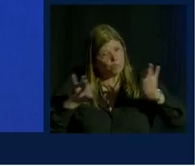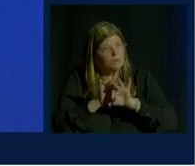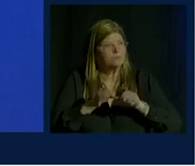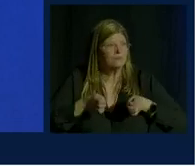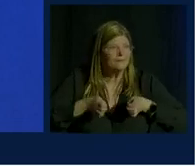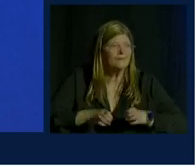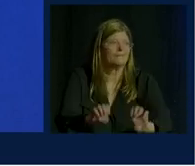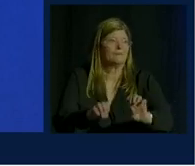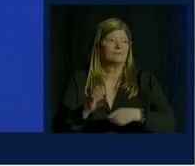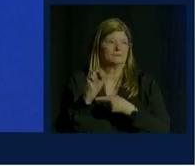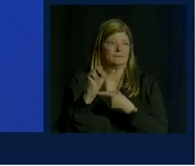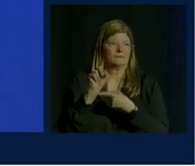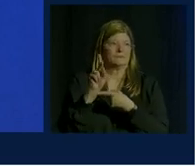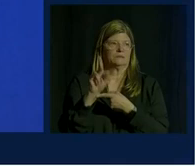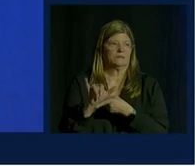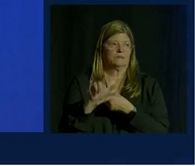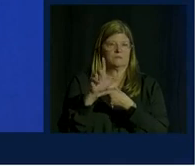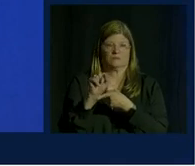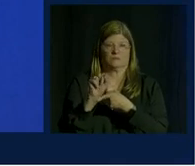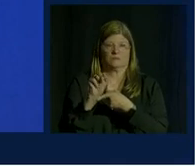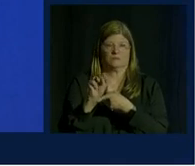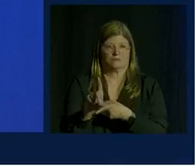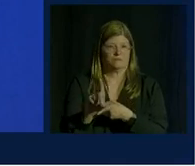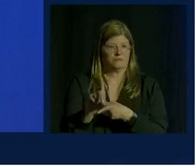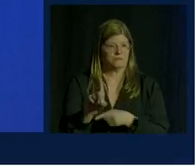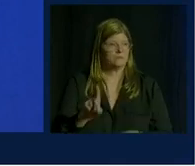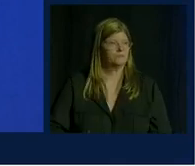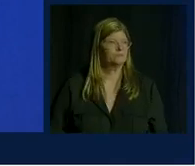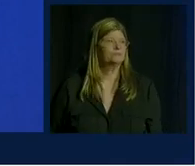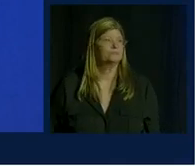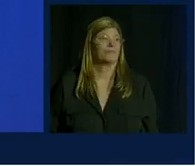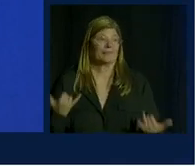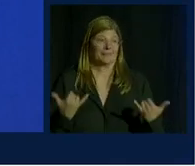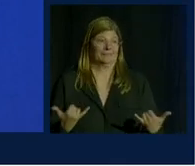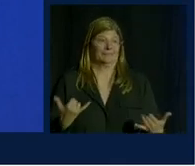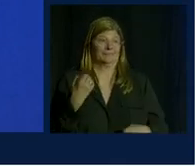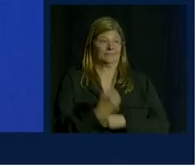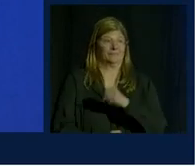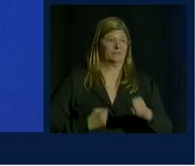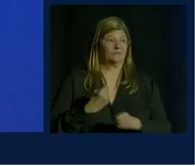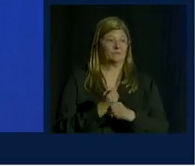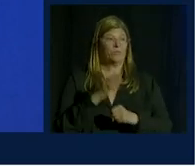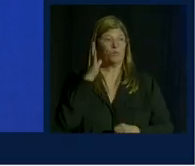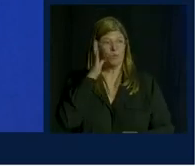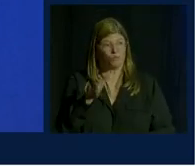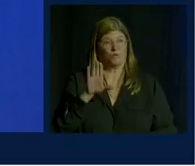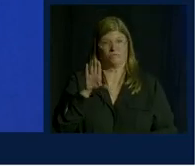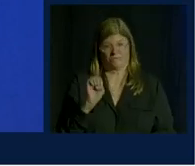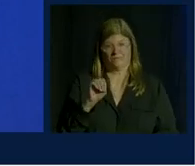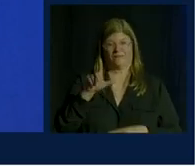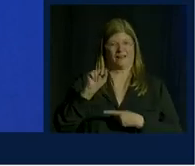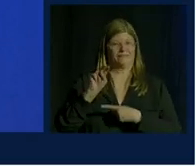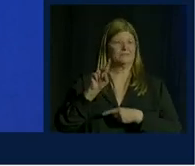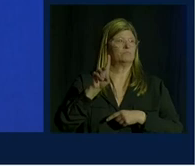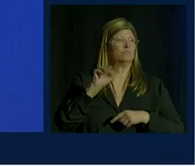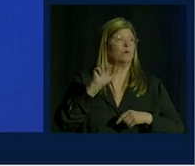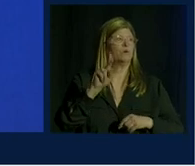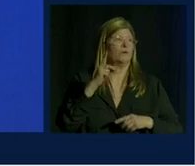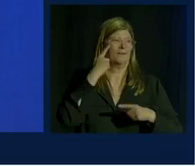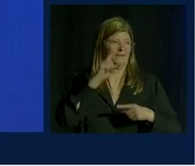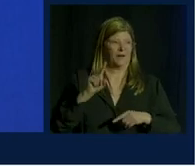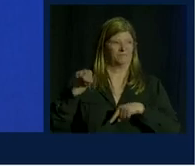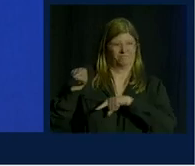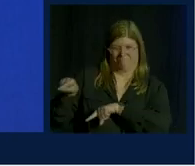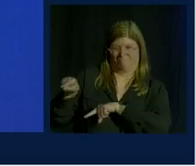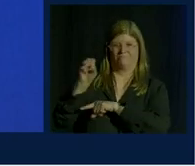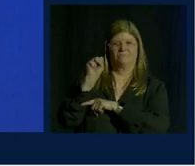been easy, but is certainly worth the effort, and it will be worth the wait. And that's the Skyland